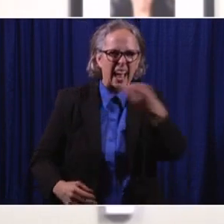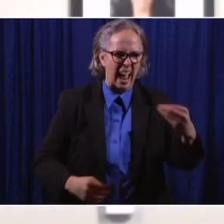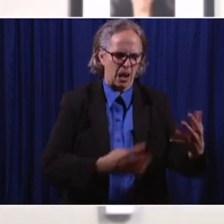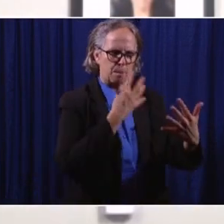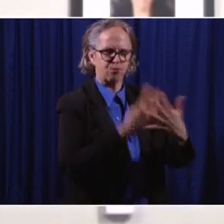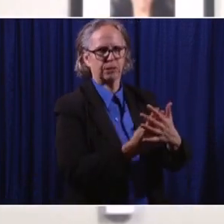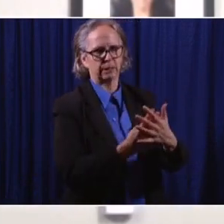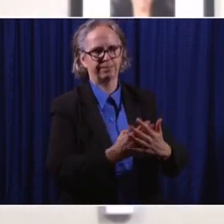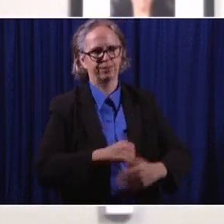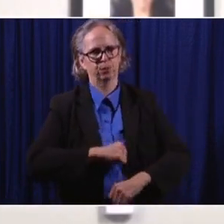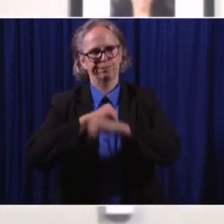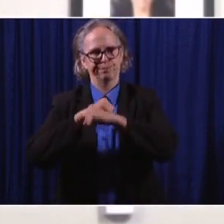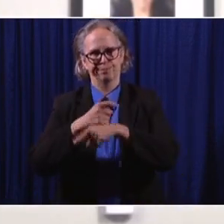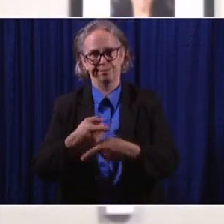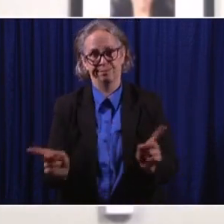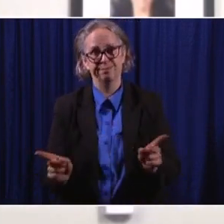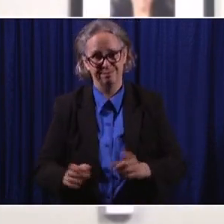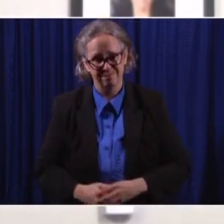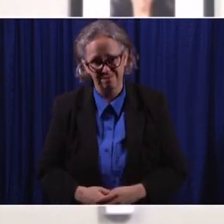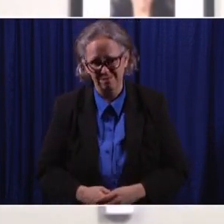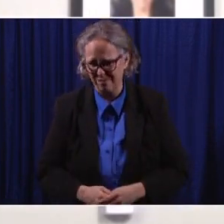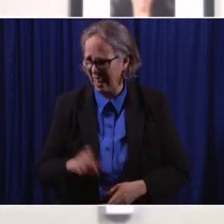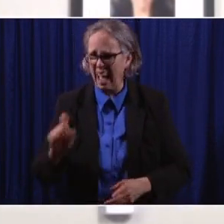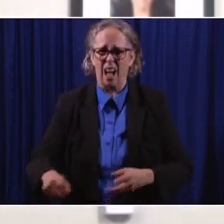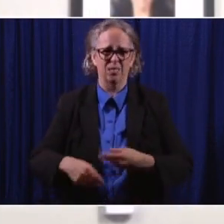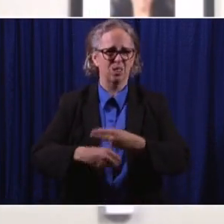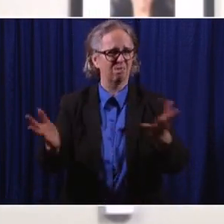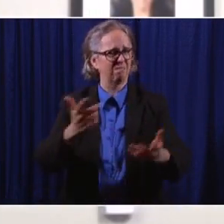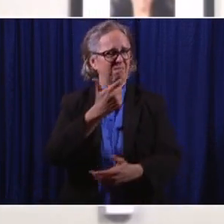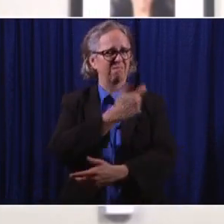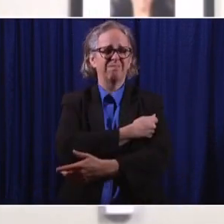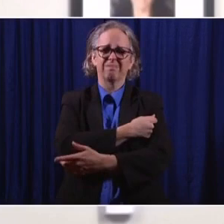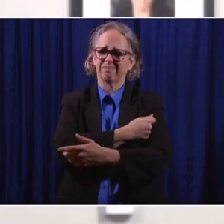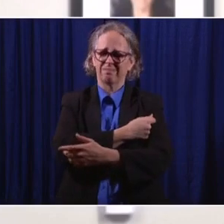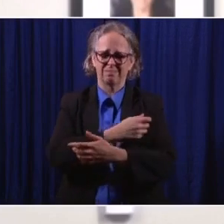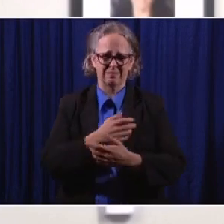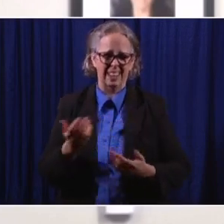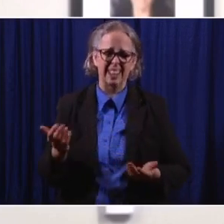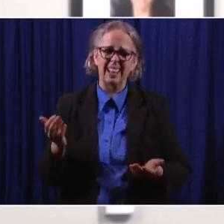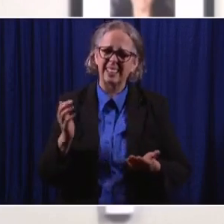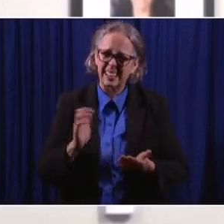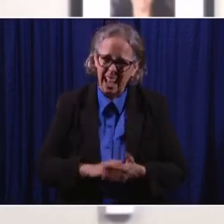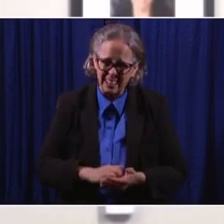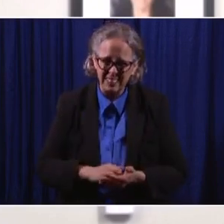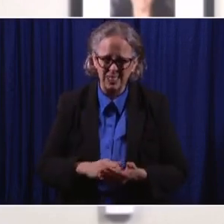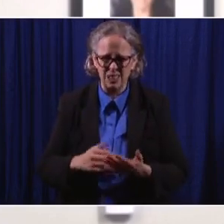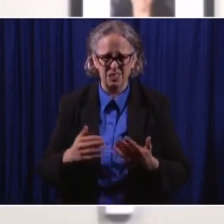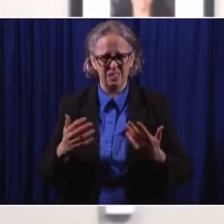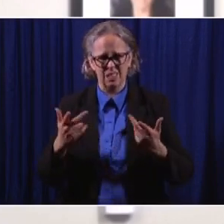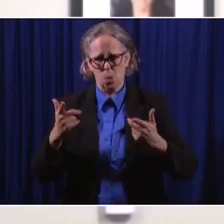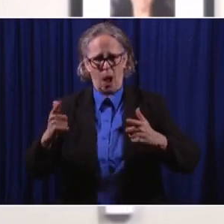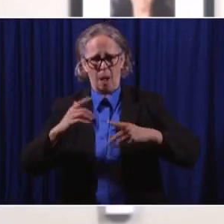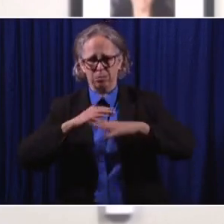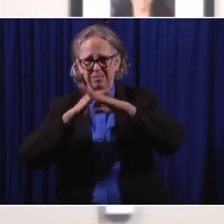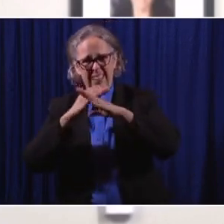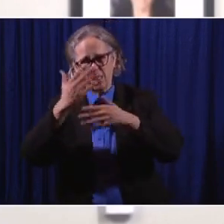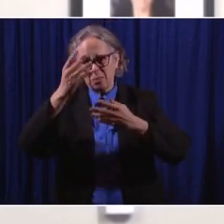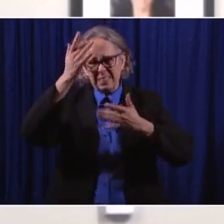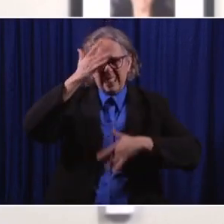that we don't have to use resources or have additional people sick in confusing flu symptoms with